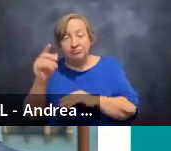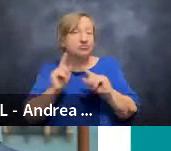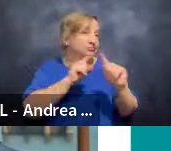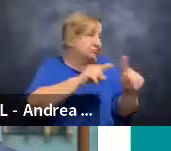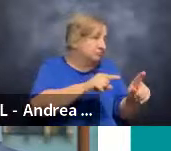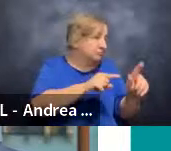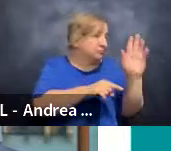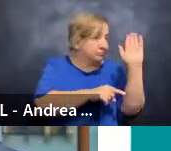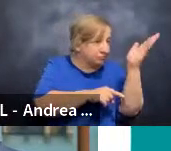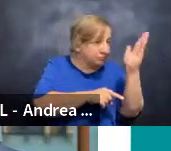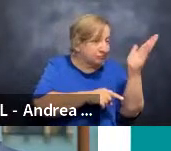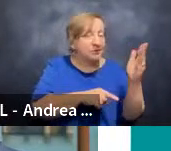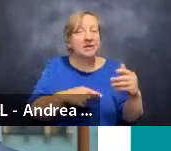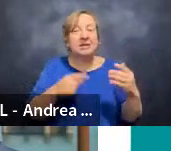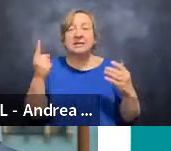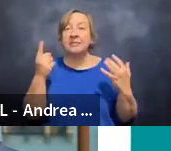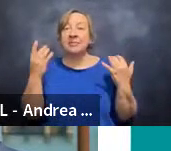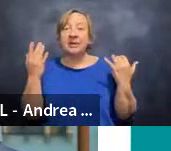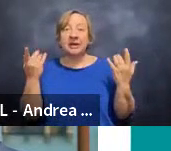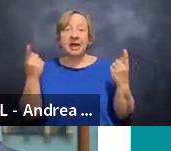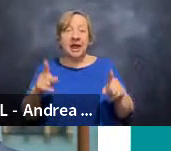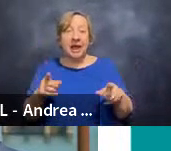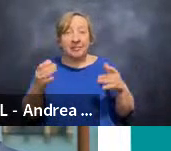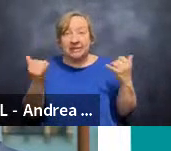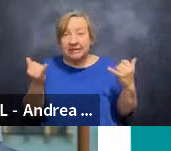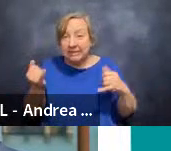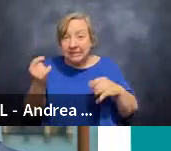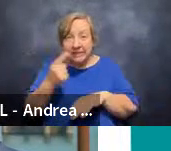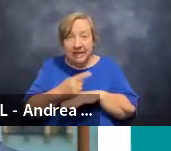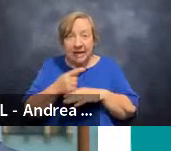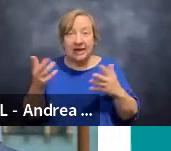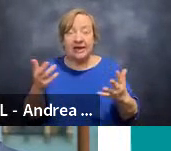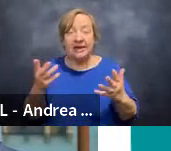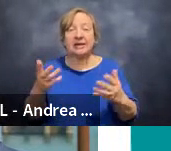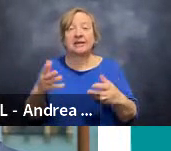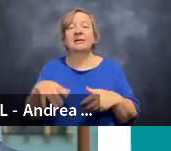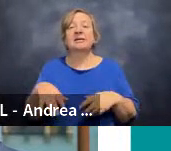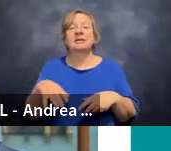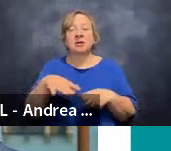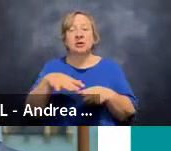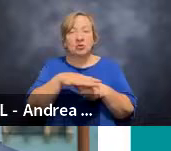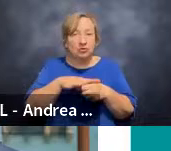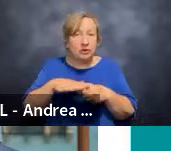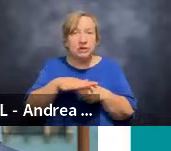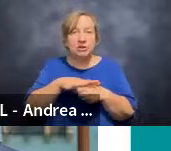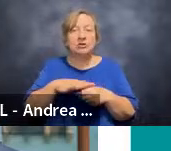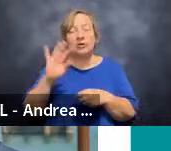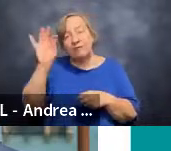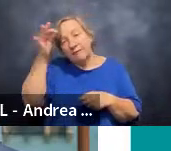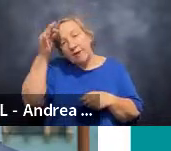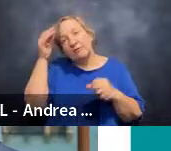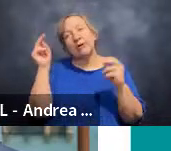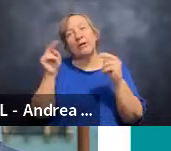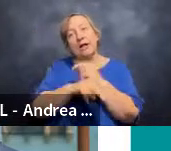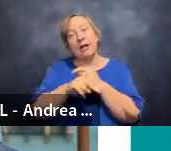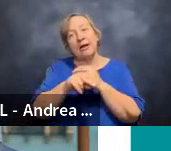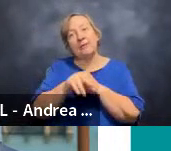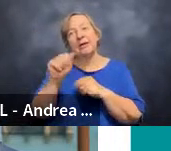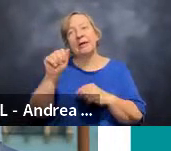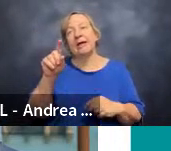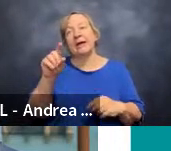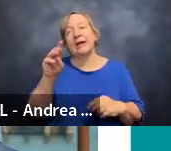that just happened today, the regional Federal Highway